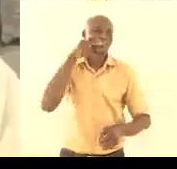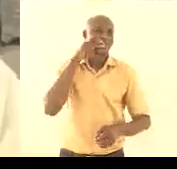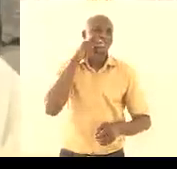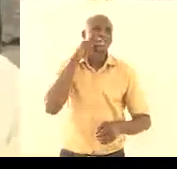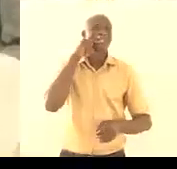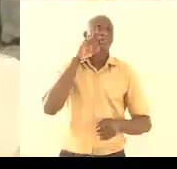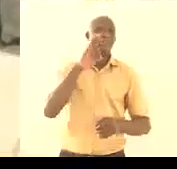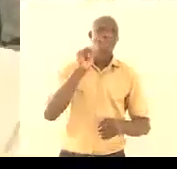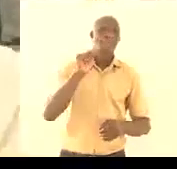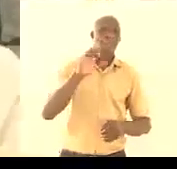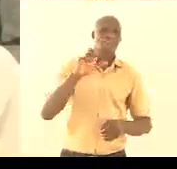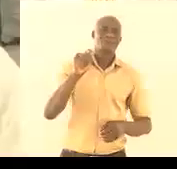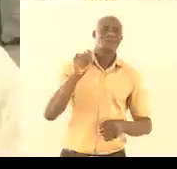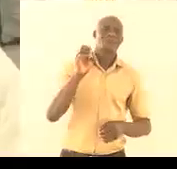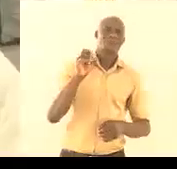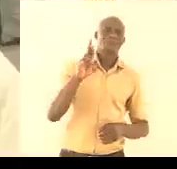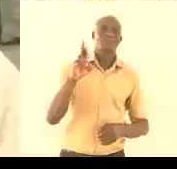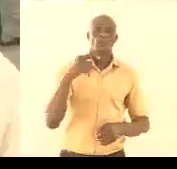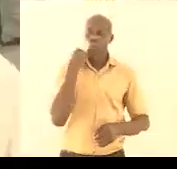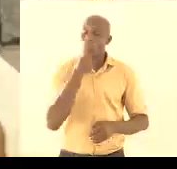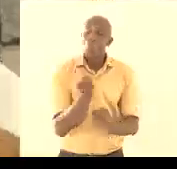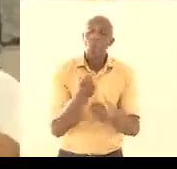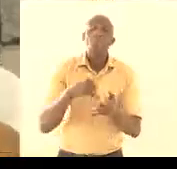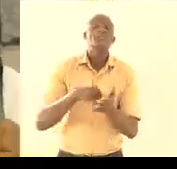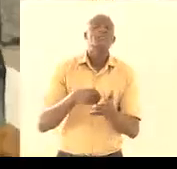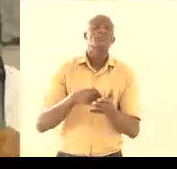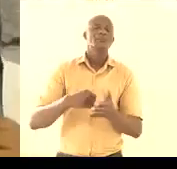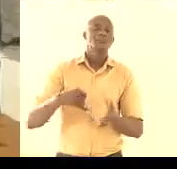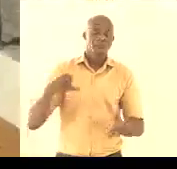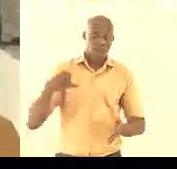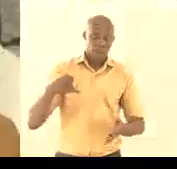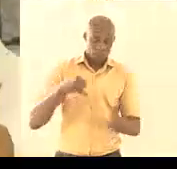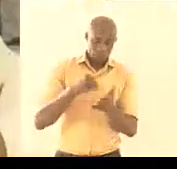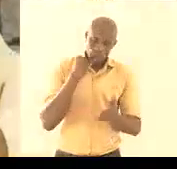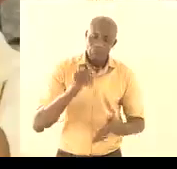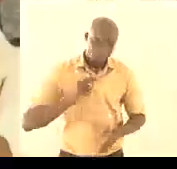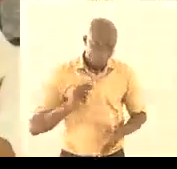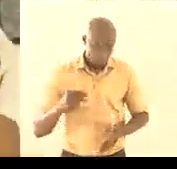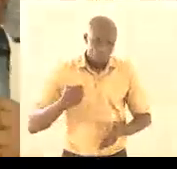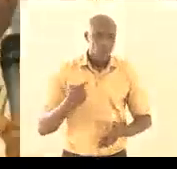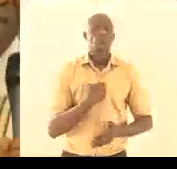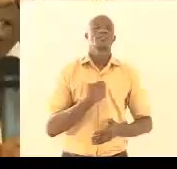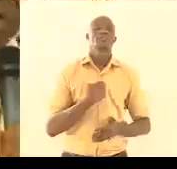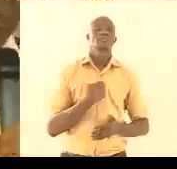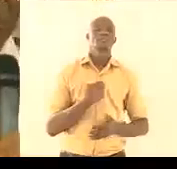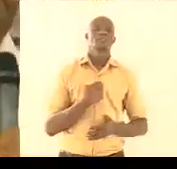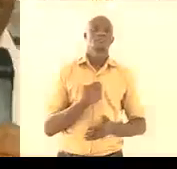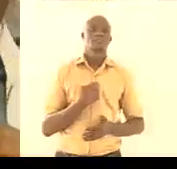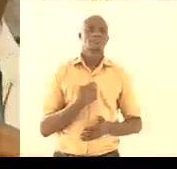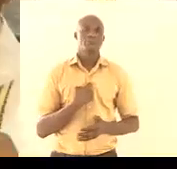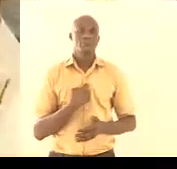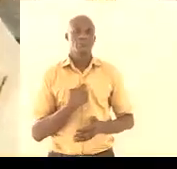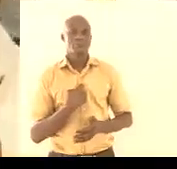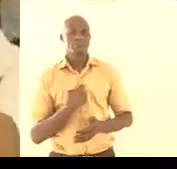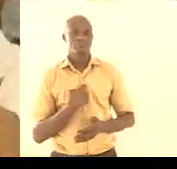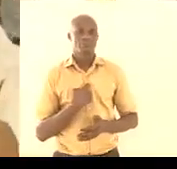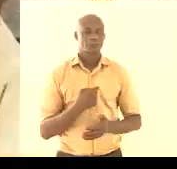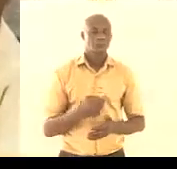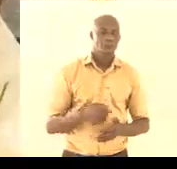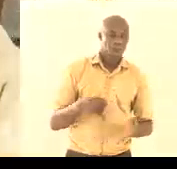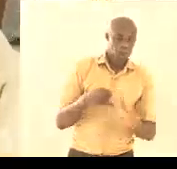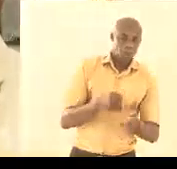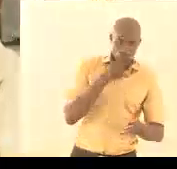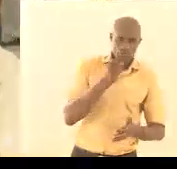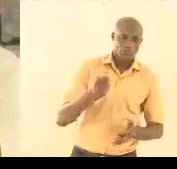factor. Who makes it a factor? It is we that make it a factor. We make corruption a factor. We make cutting